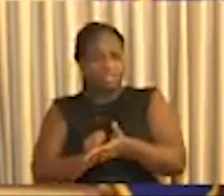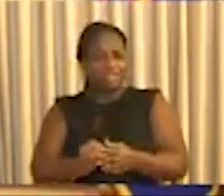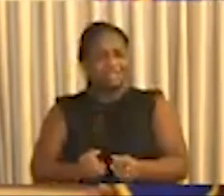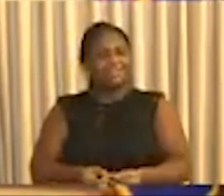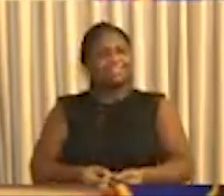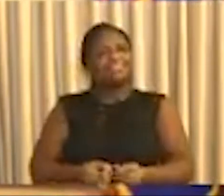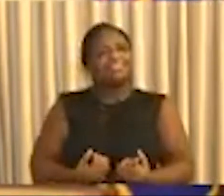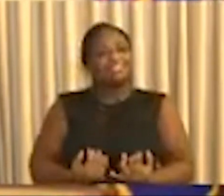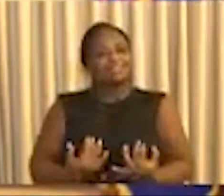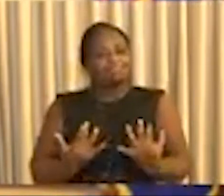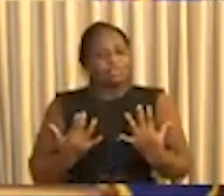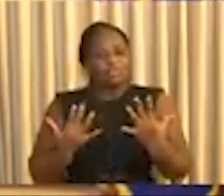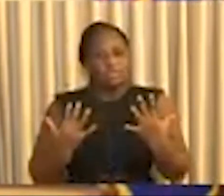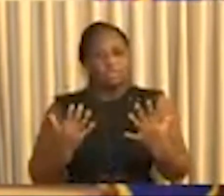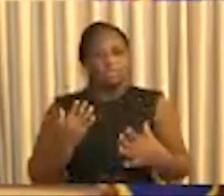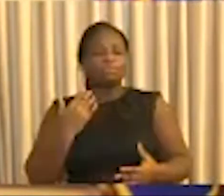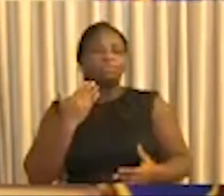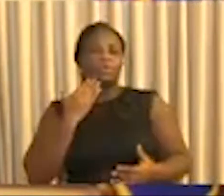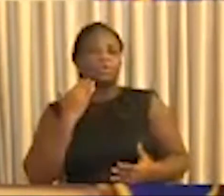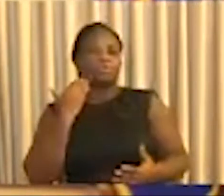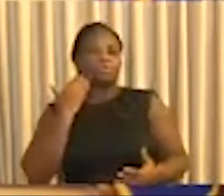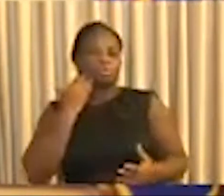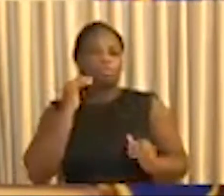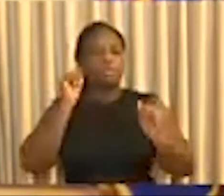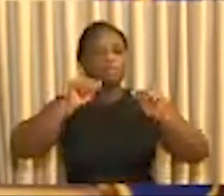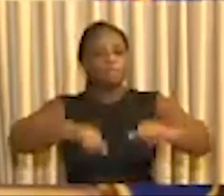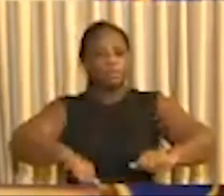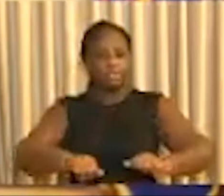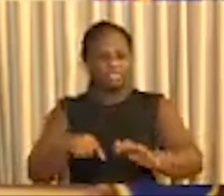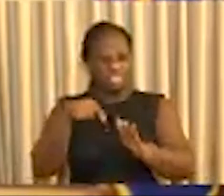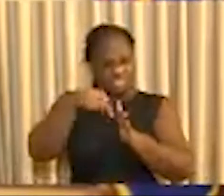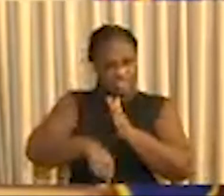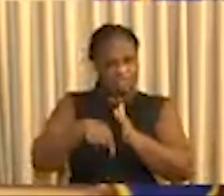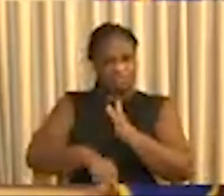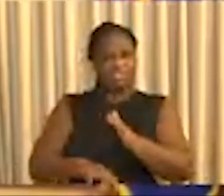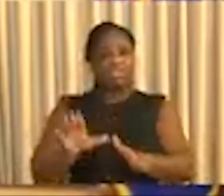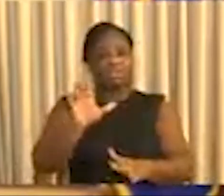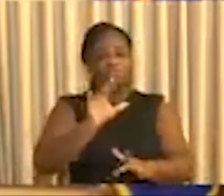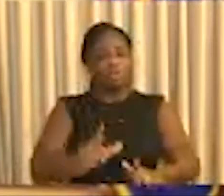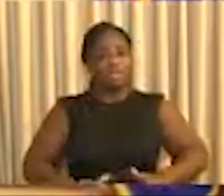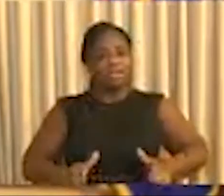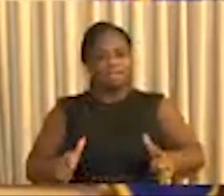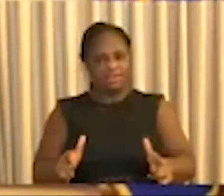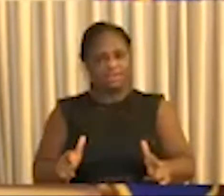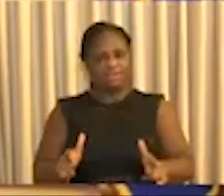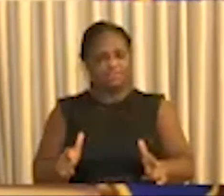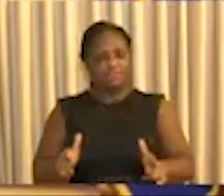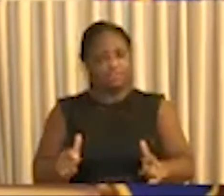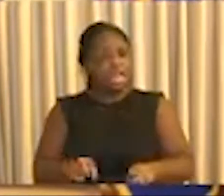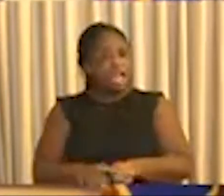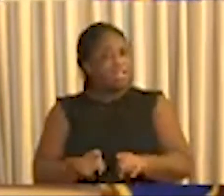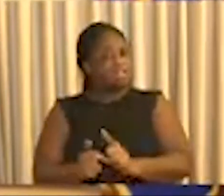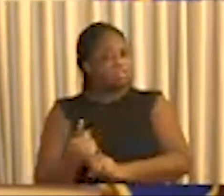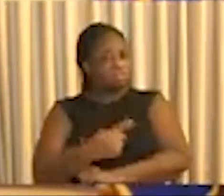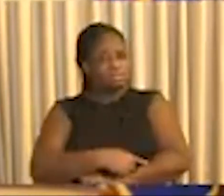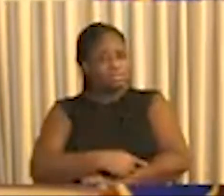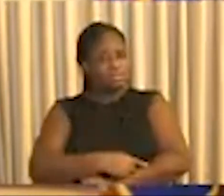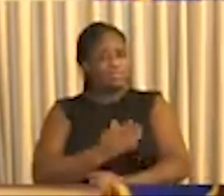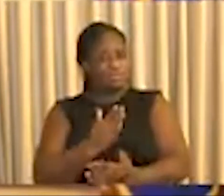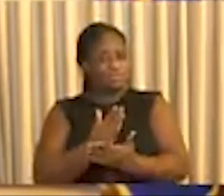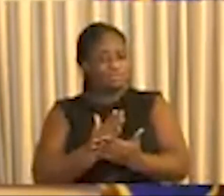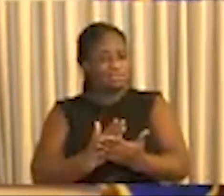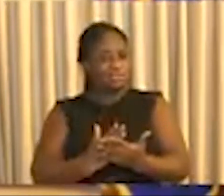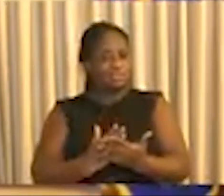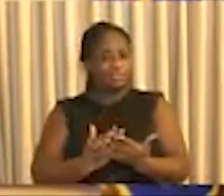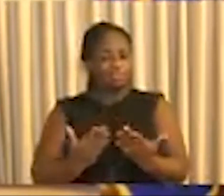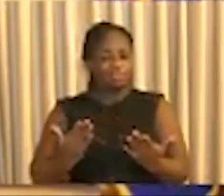the expansion of our domestic capability and deepen our self-reliance. As of today,